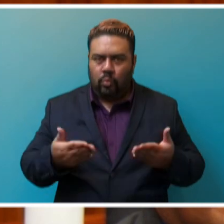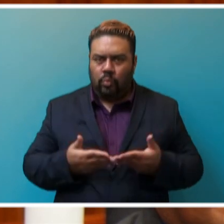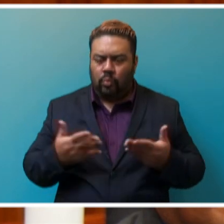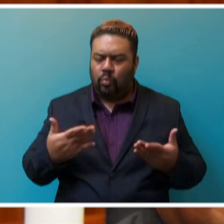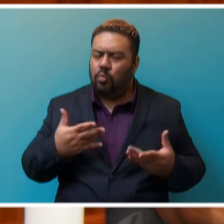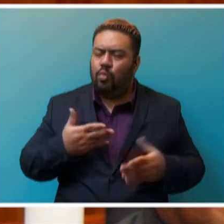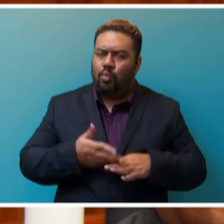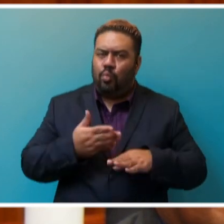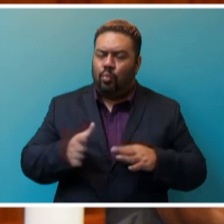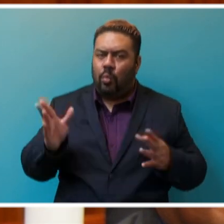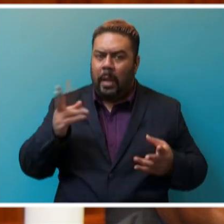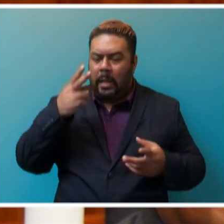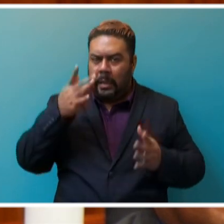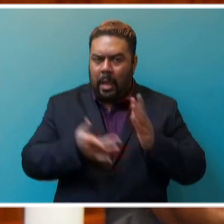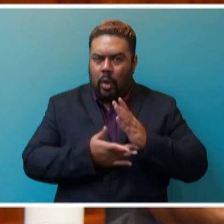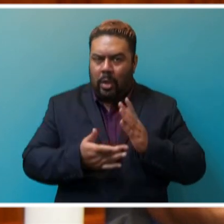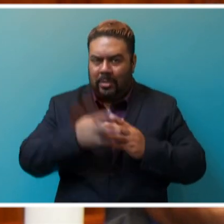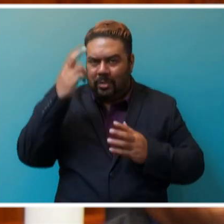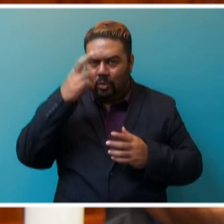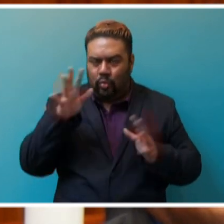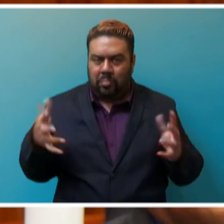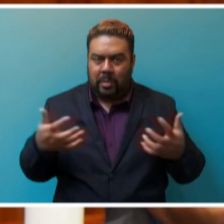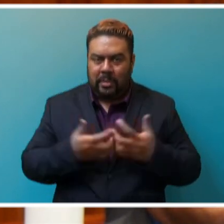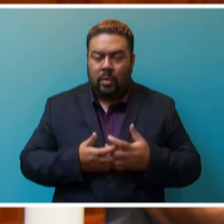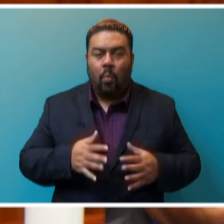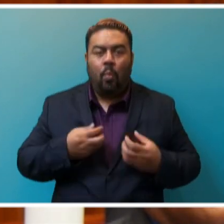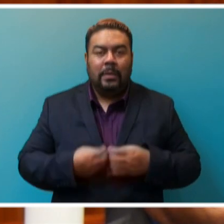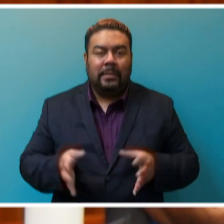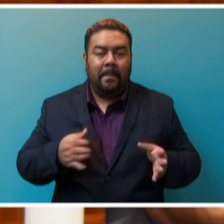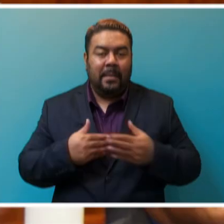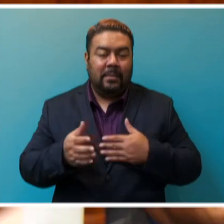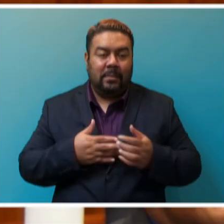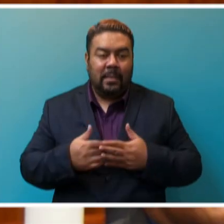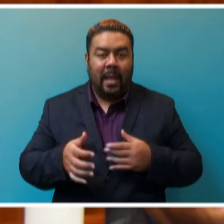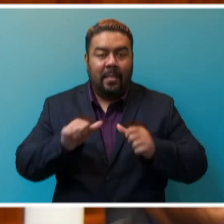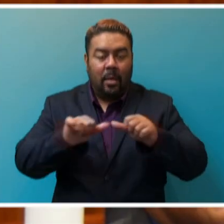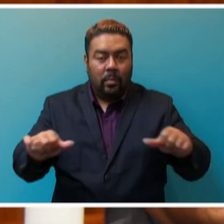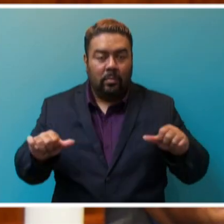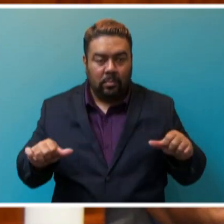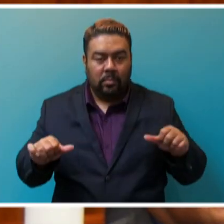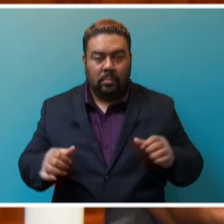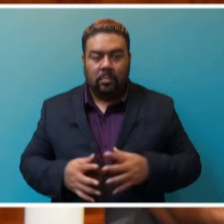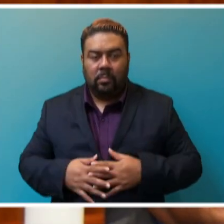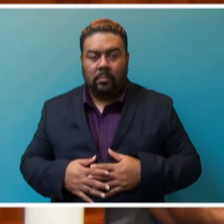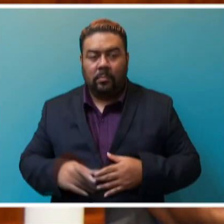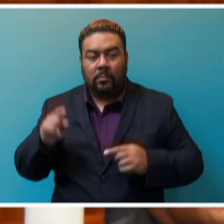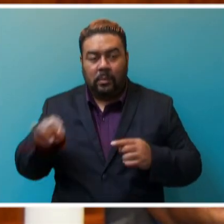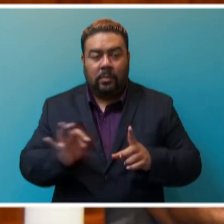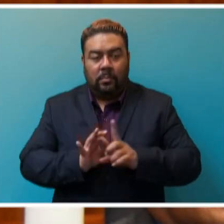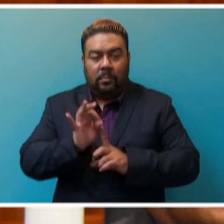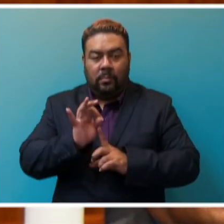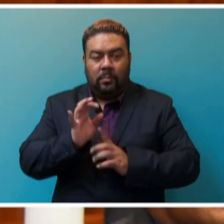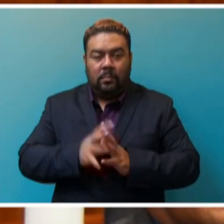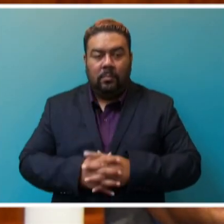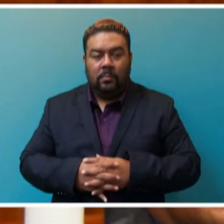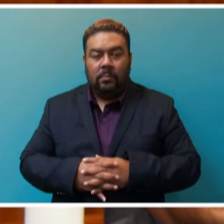training suited to Fiji's needs in waste management and in the agriculture sector. These improvements